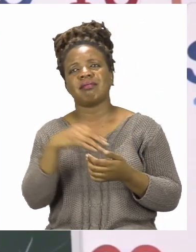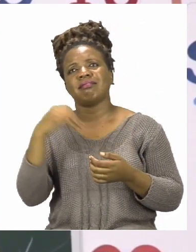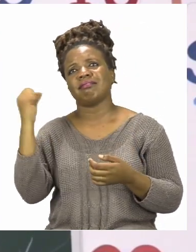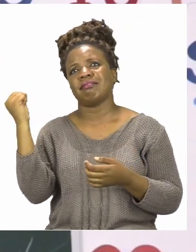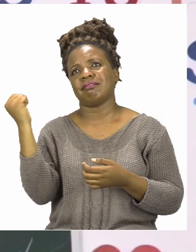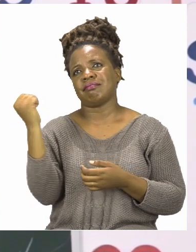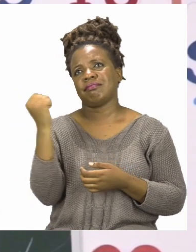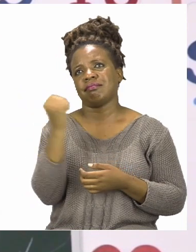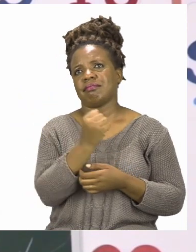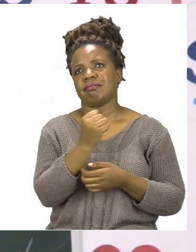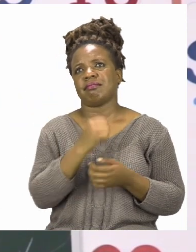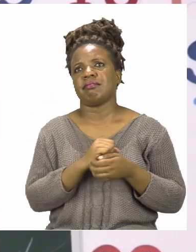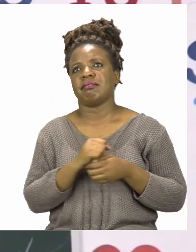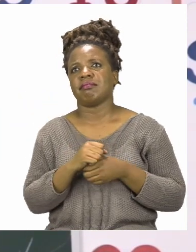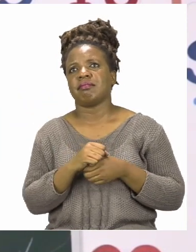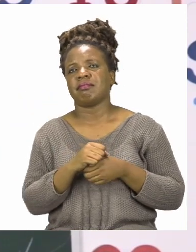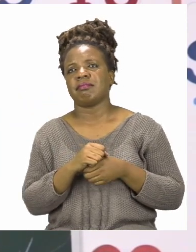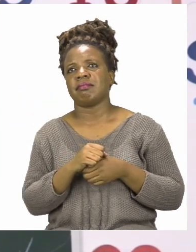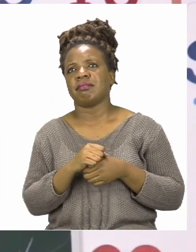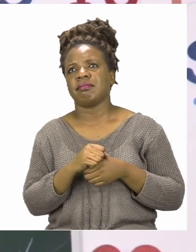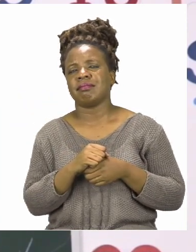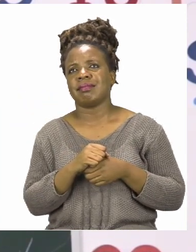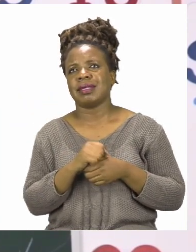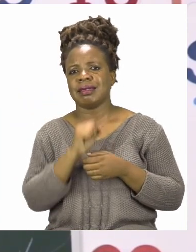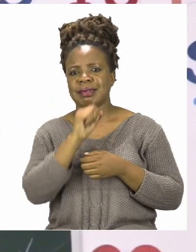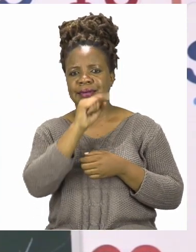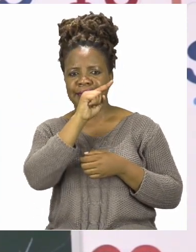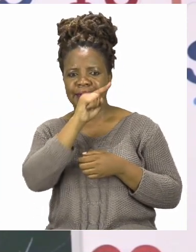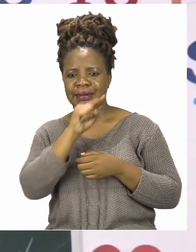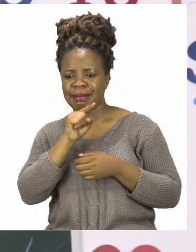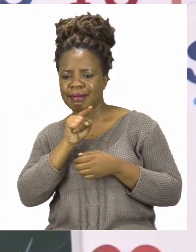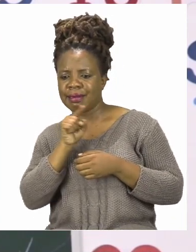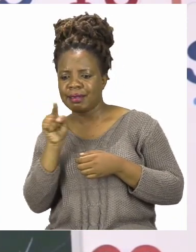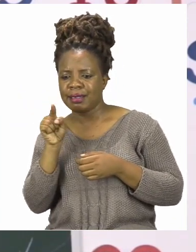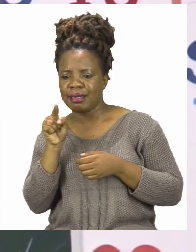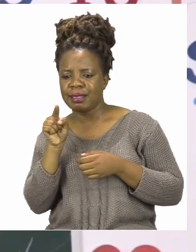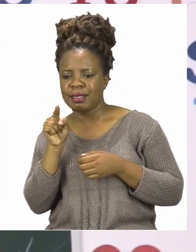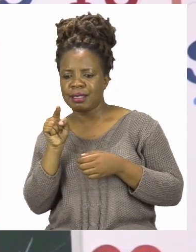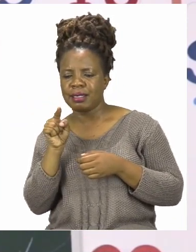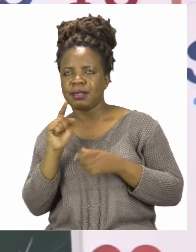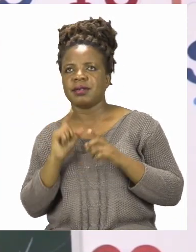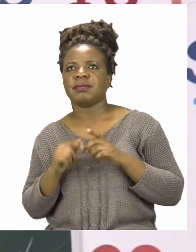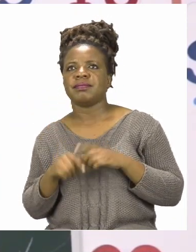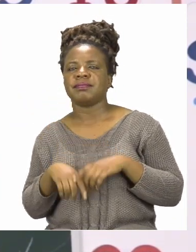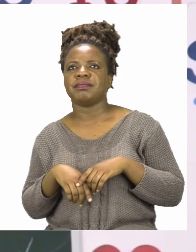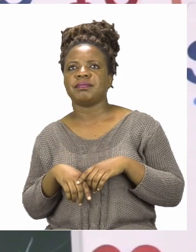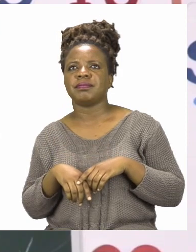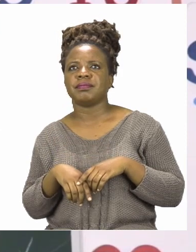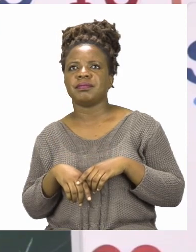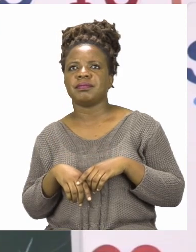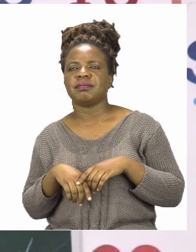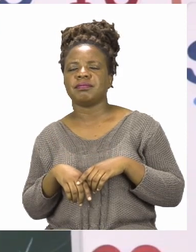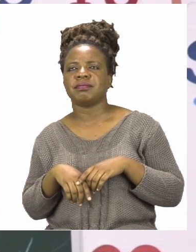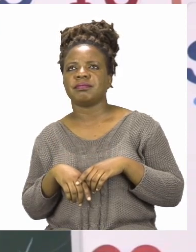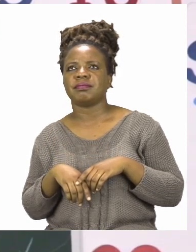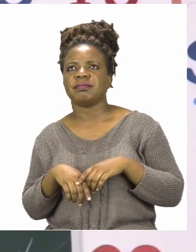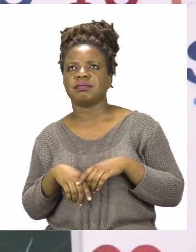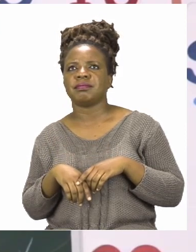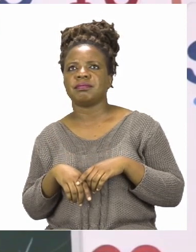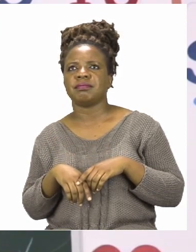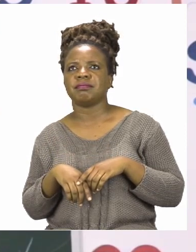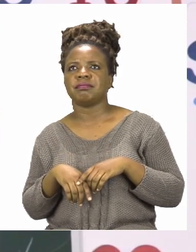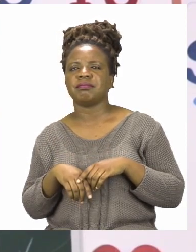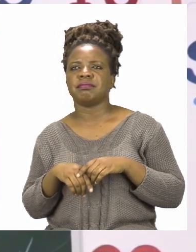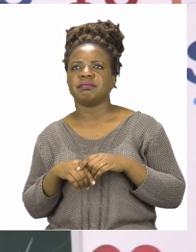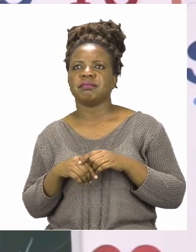is an example of a really big angle, and it's still an angle because two lines are meeting.